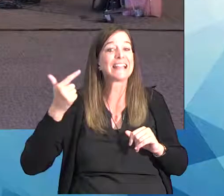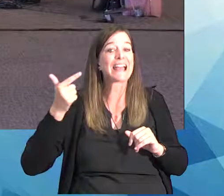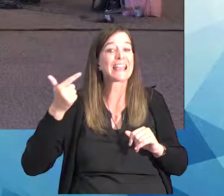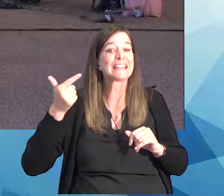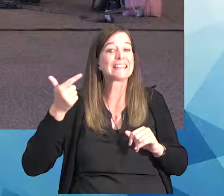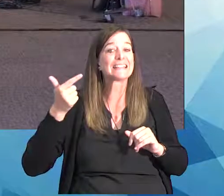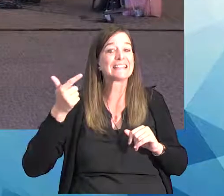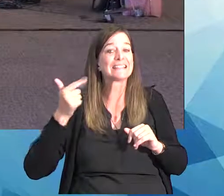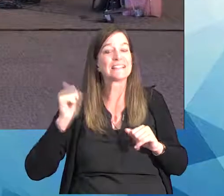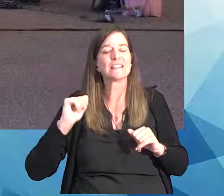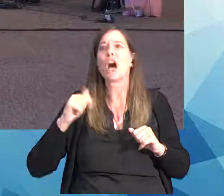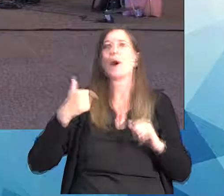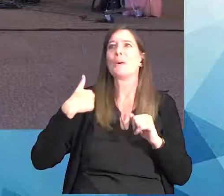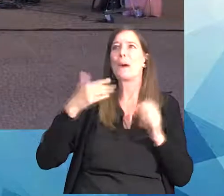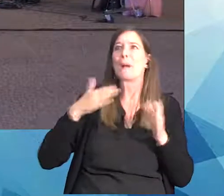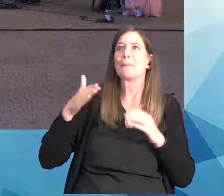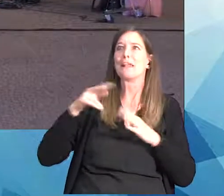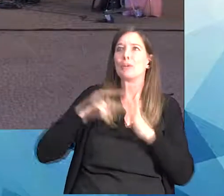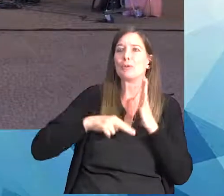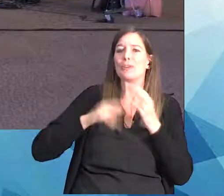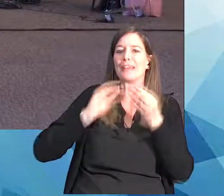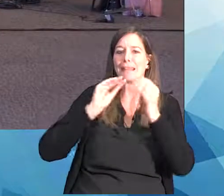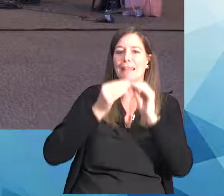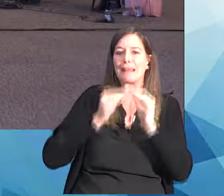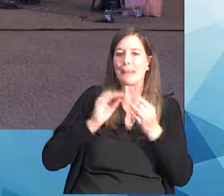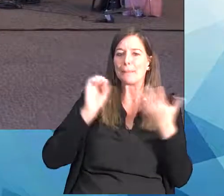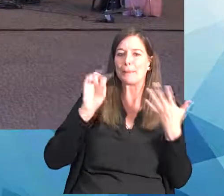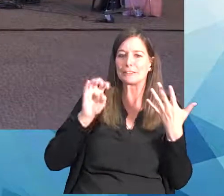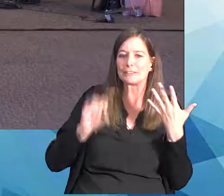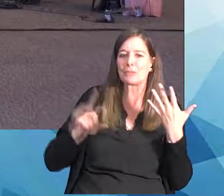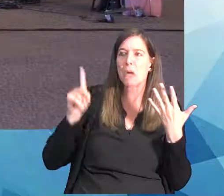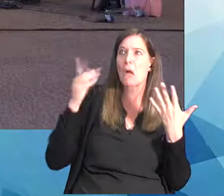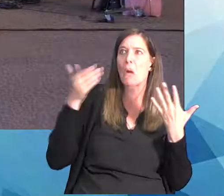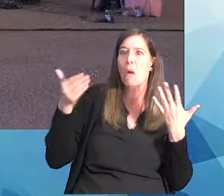I was just going to read out the numbers, but go ahead.